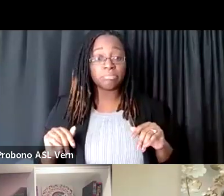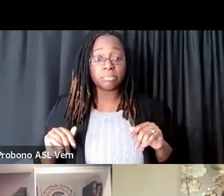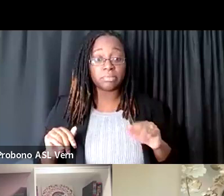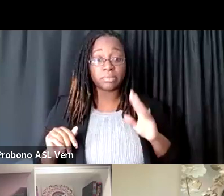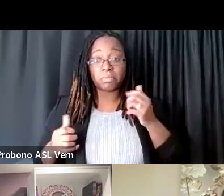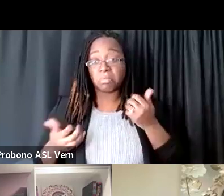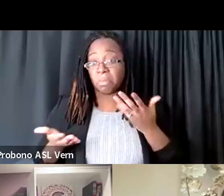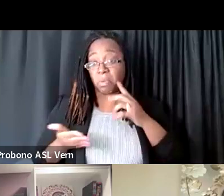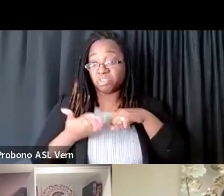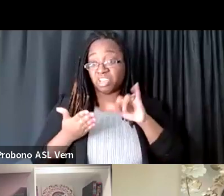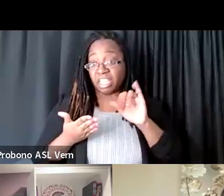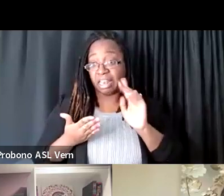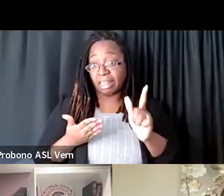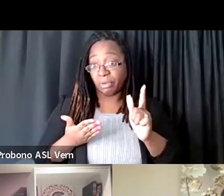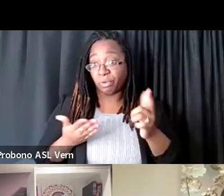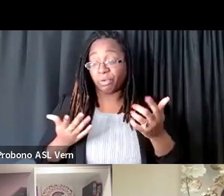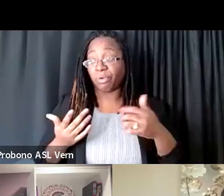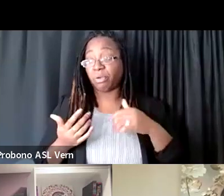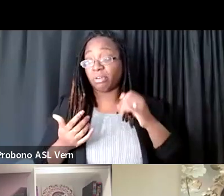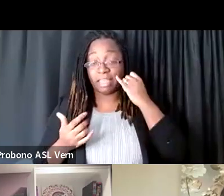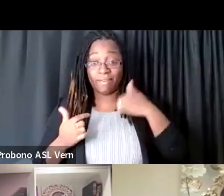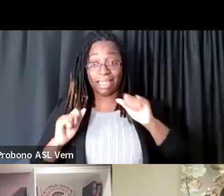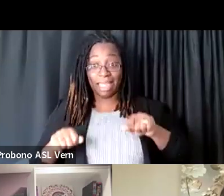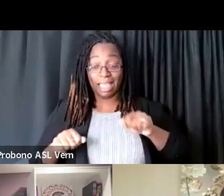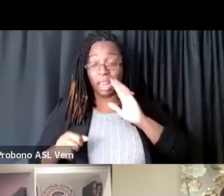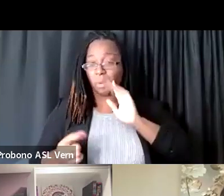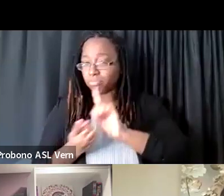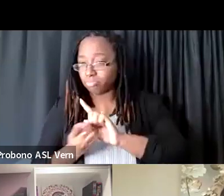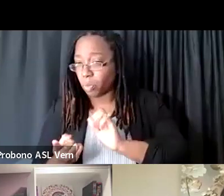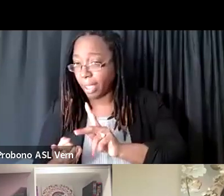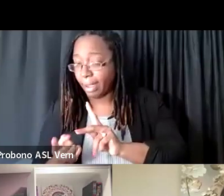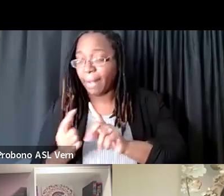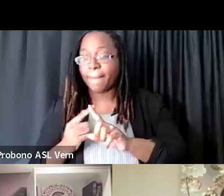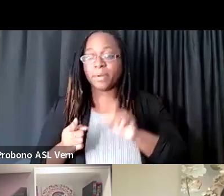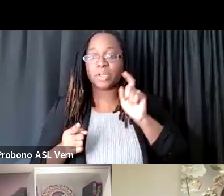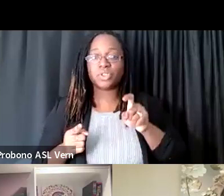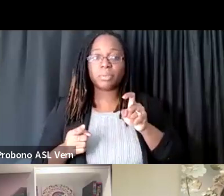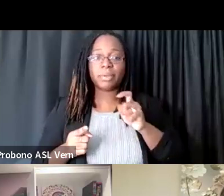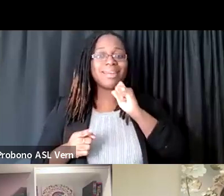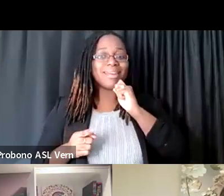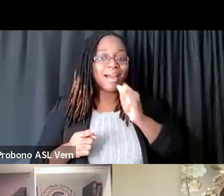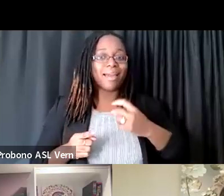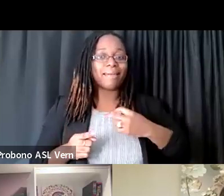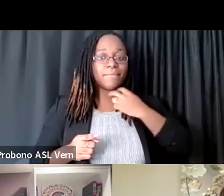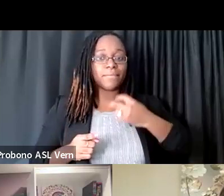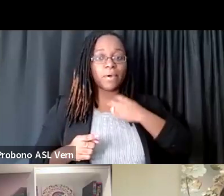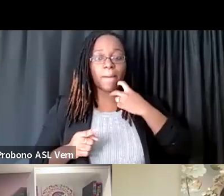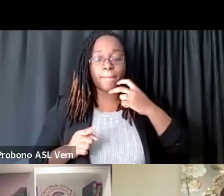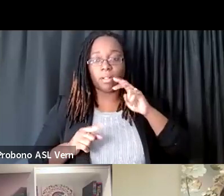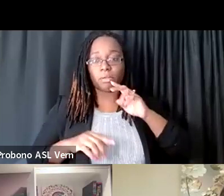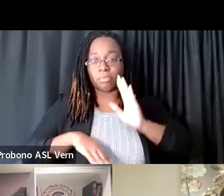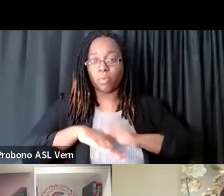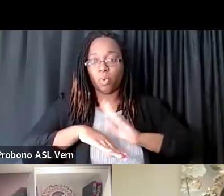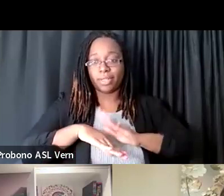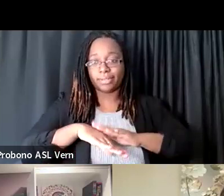someone check in on them or check in on them if I can. But there should be some nonverbal symbols in your rehearsal room